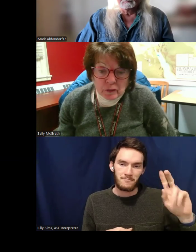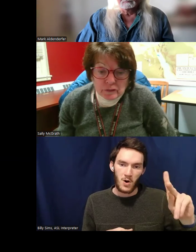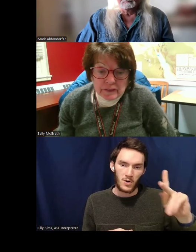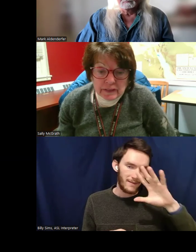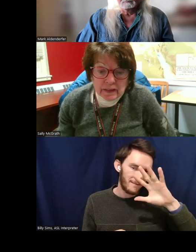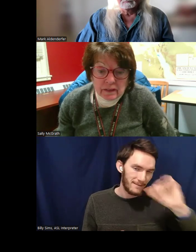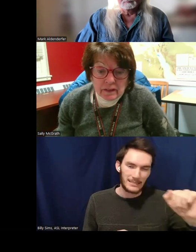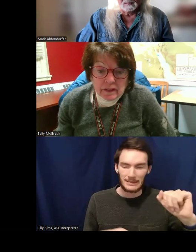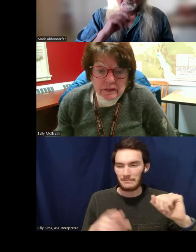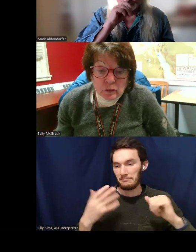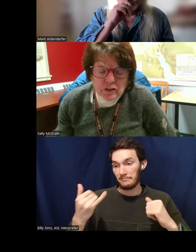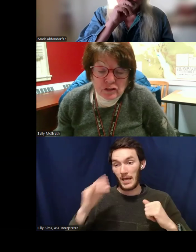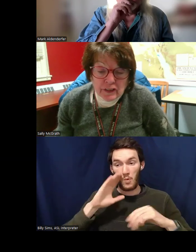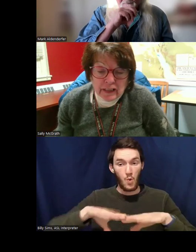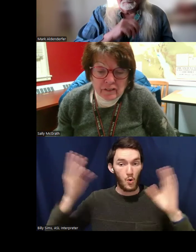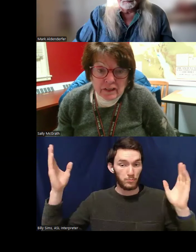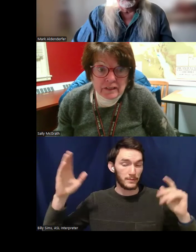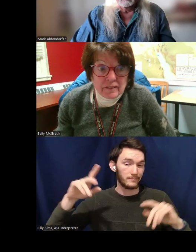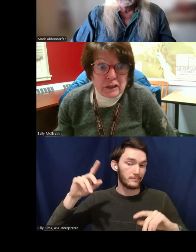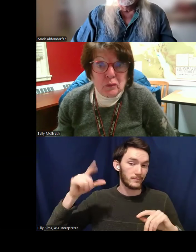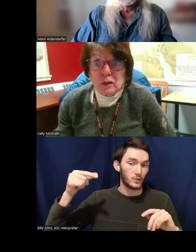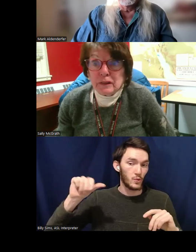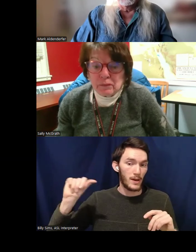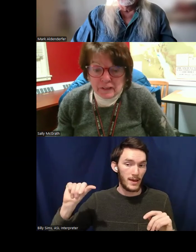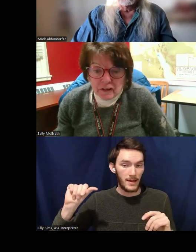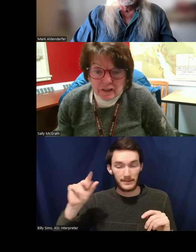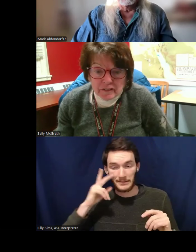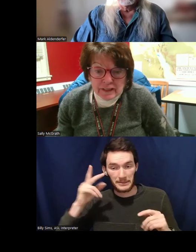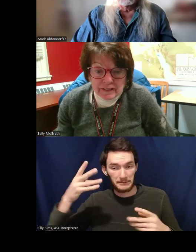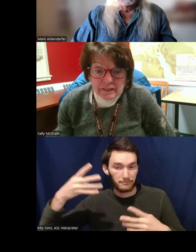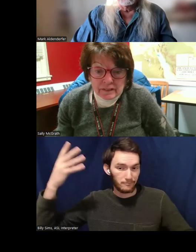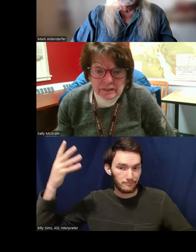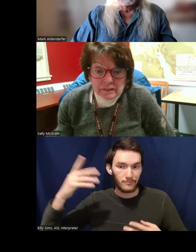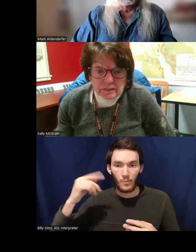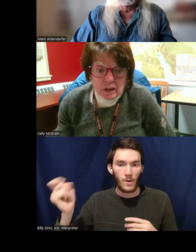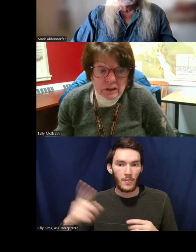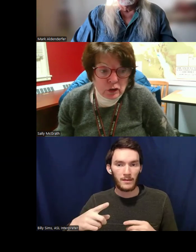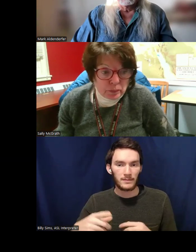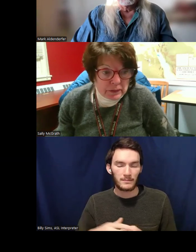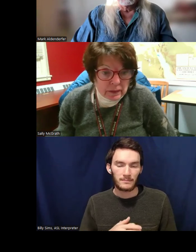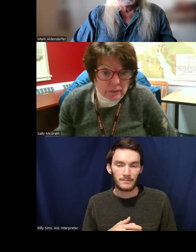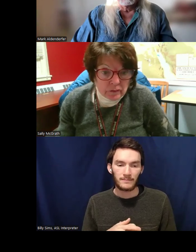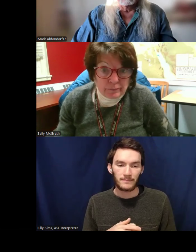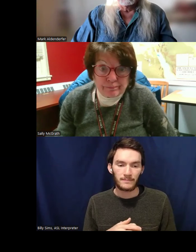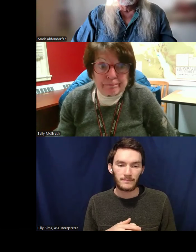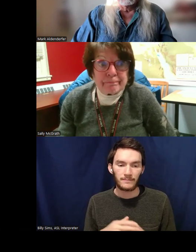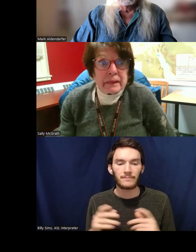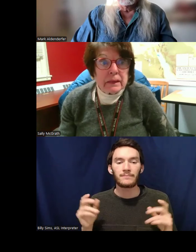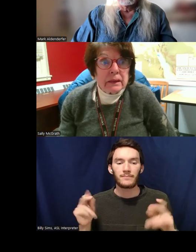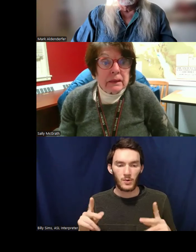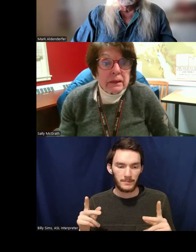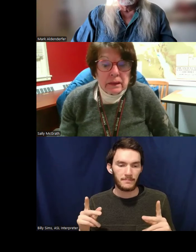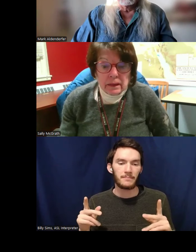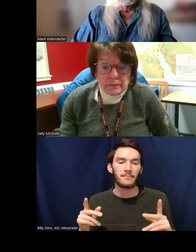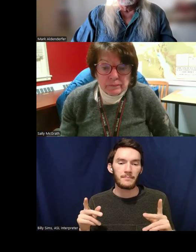open the question and answer and see what people are asking. Not opening, however.